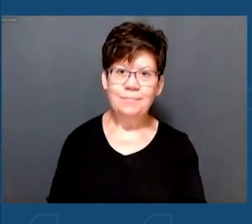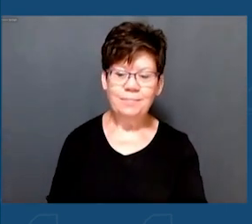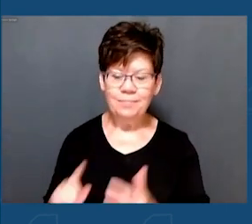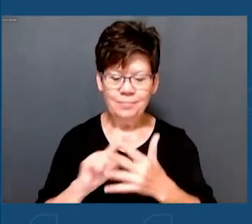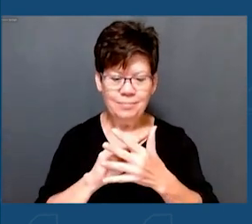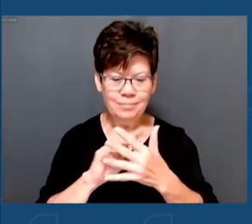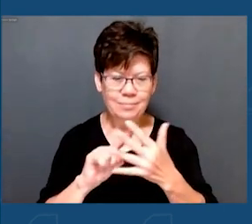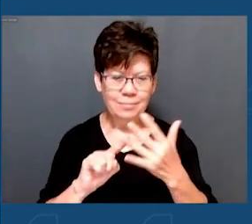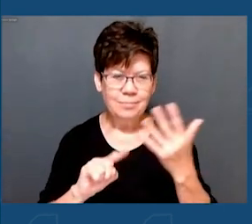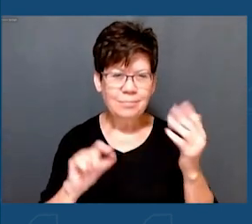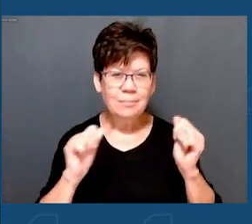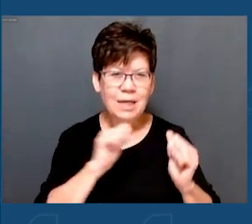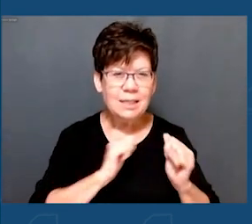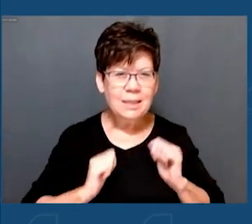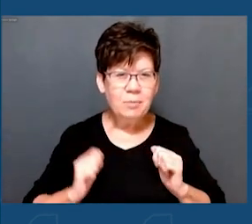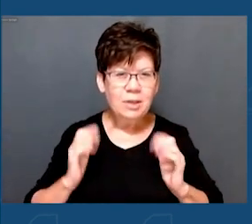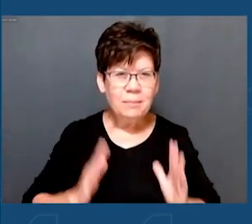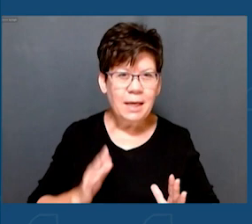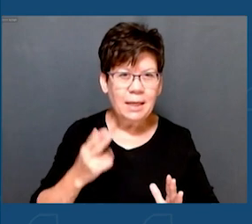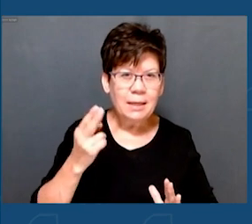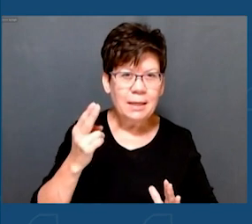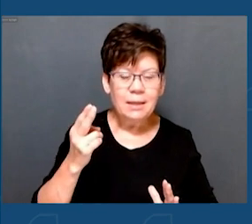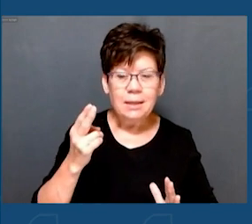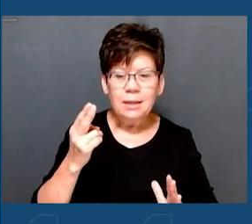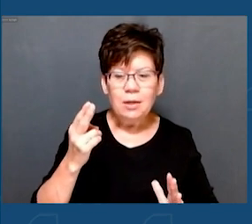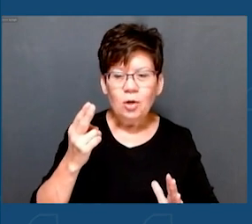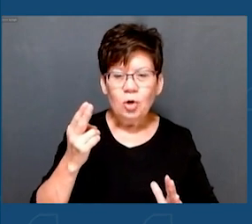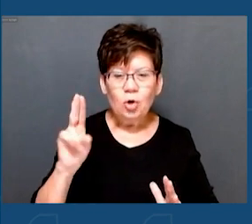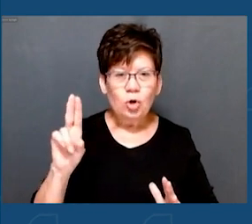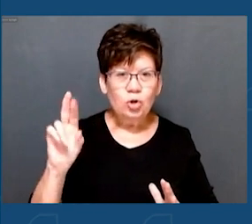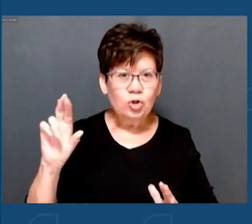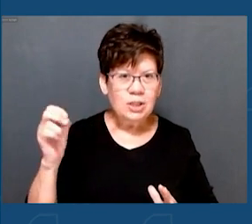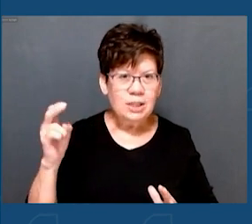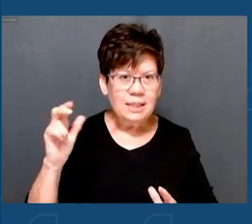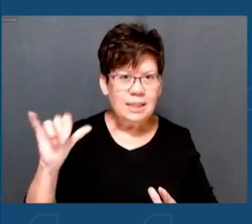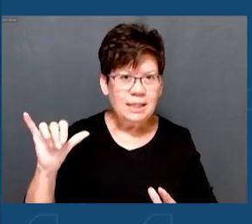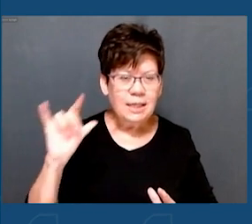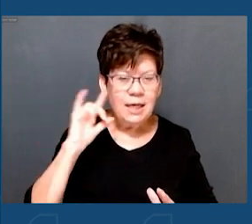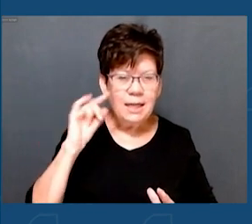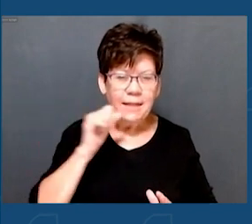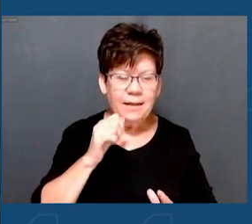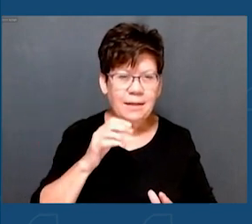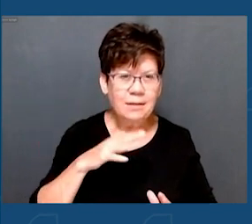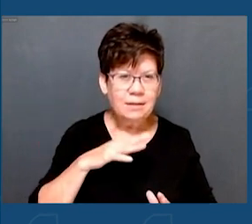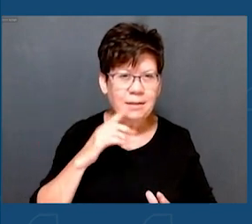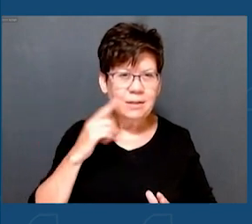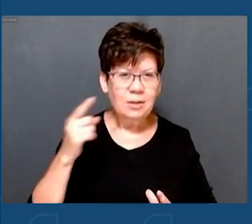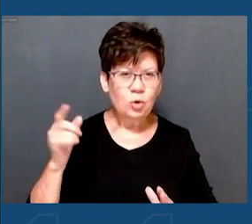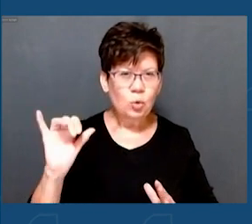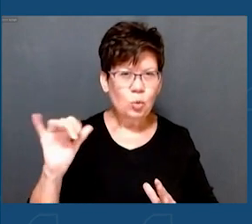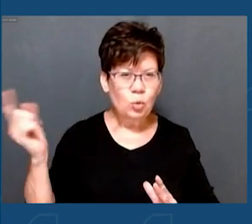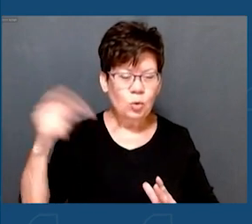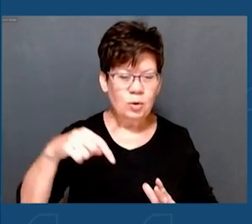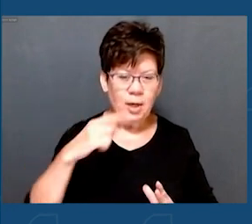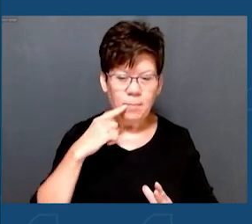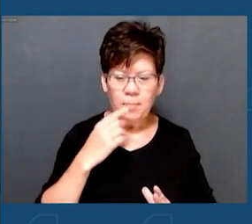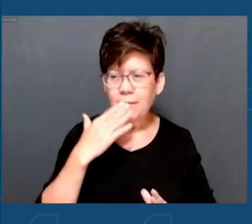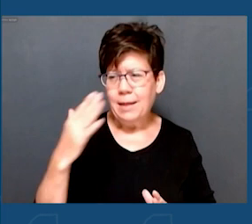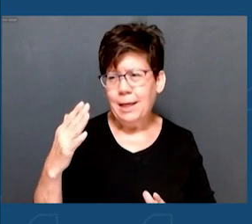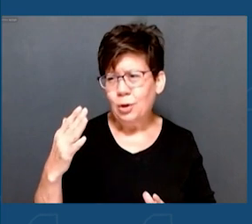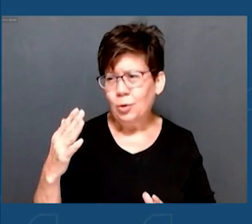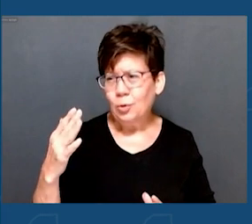believe Assemblywoman Hunter was on her way as well. I want to especially thank Sam and Carol Nappi for their